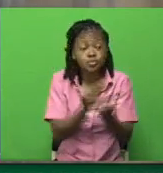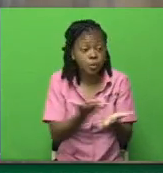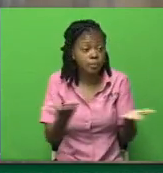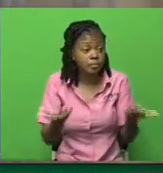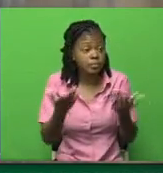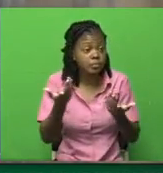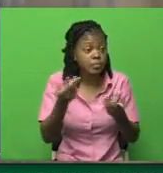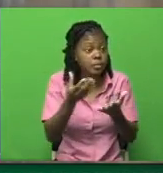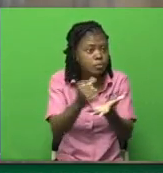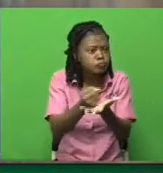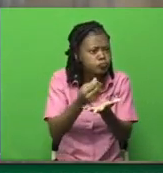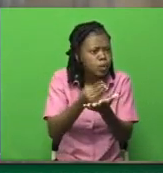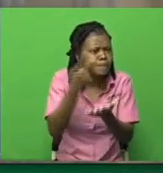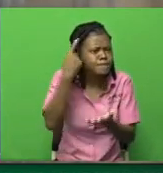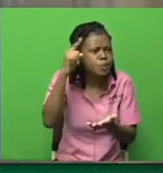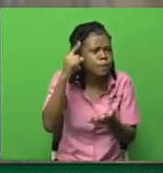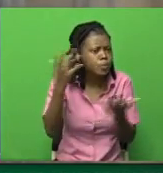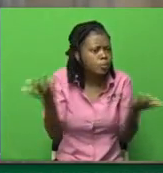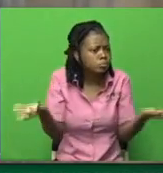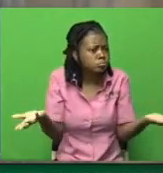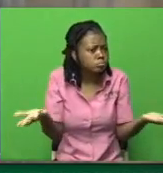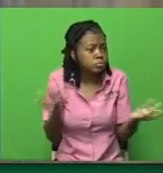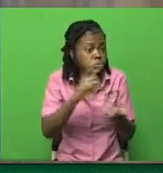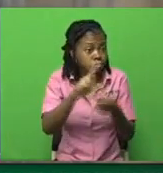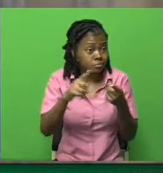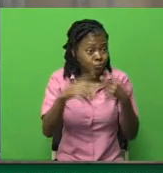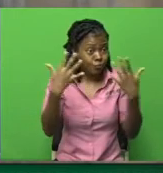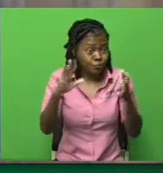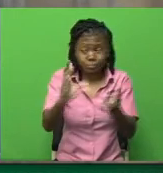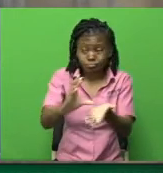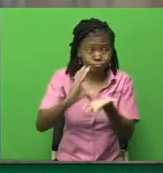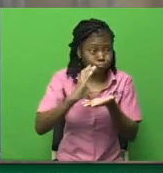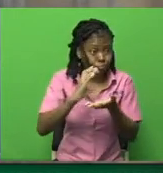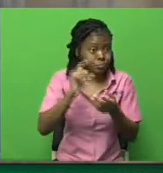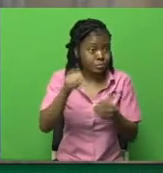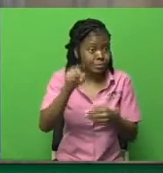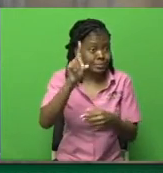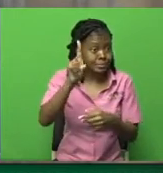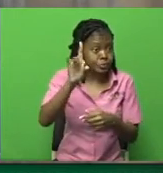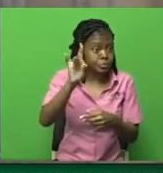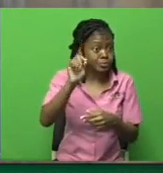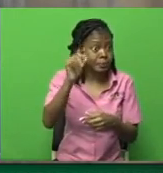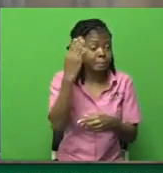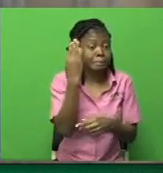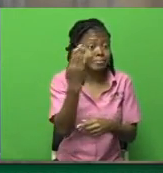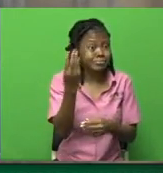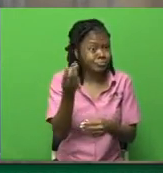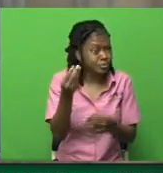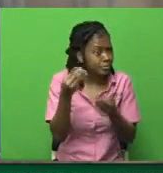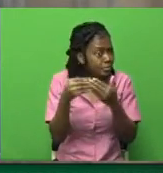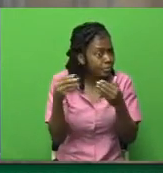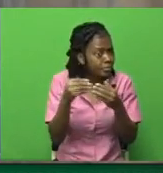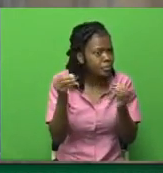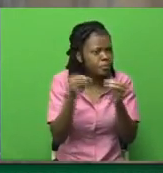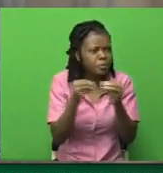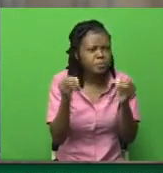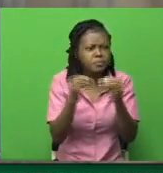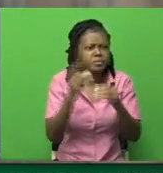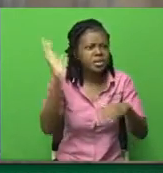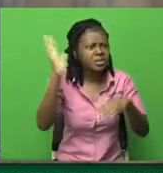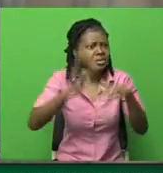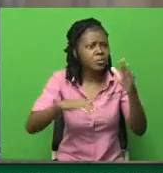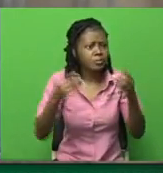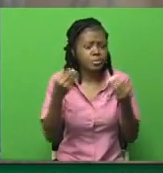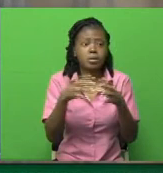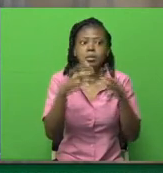when you already have an answer of 8.2 billion which is four and a half times more than the value of the deficit that you project something